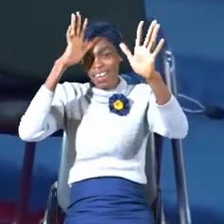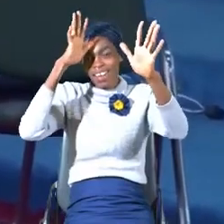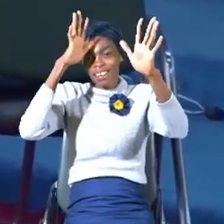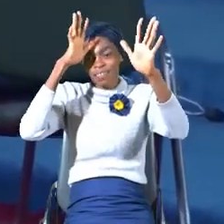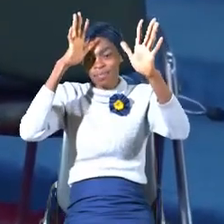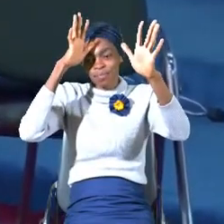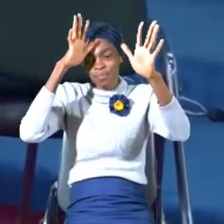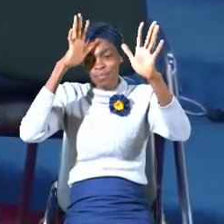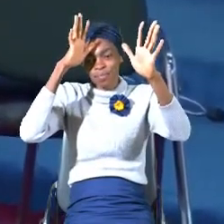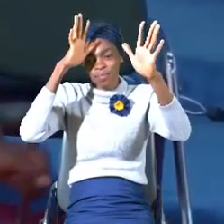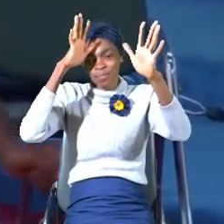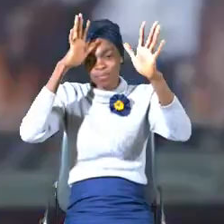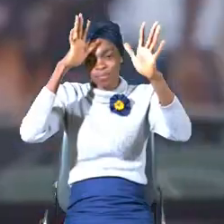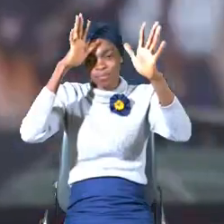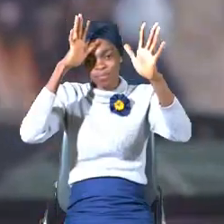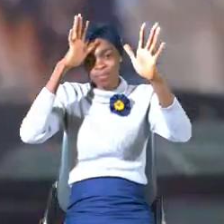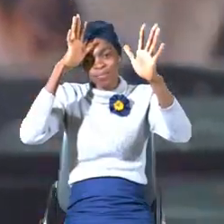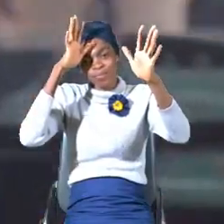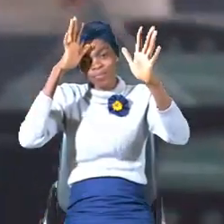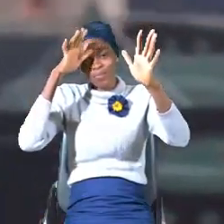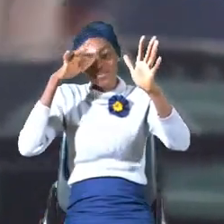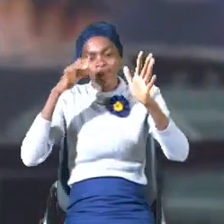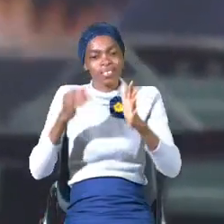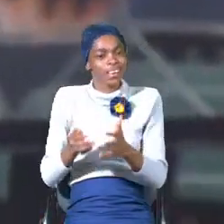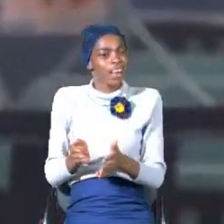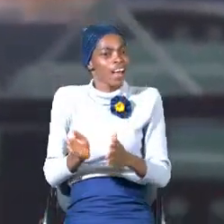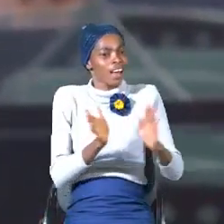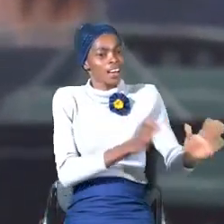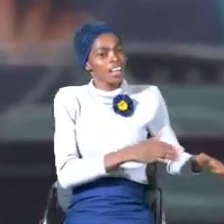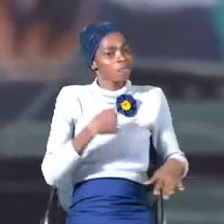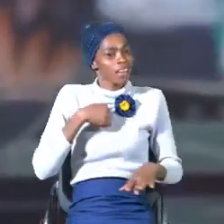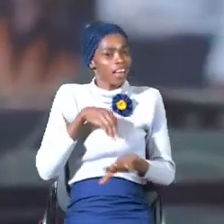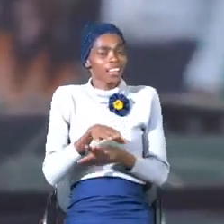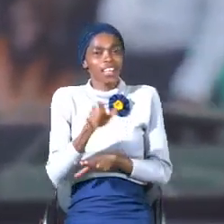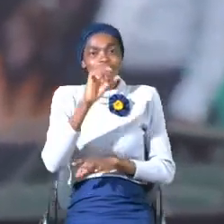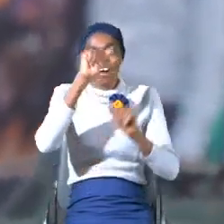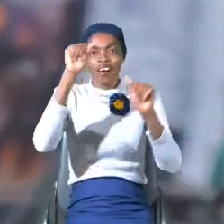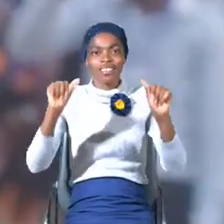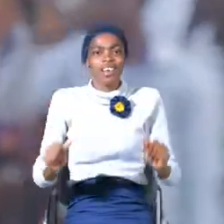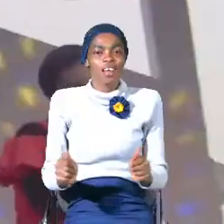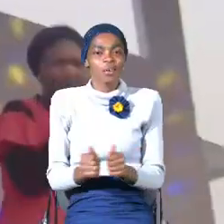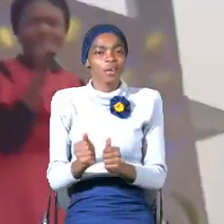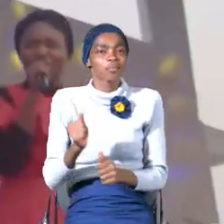Father. Leave me at the altar with my Father.